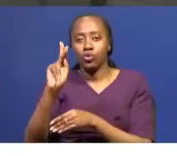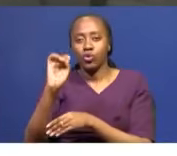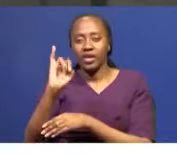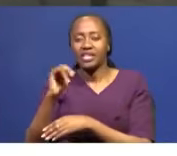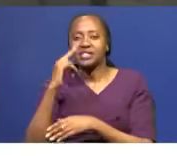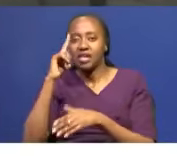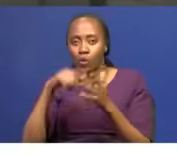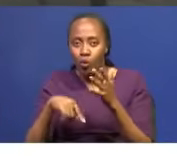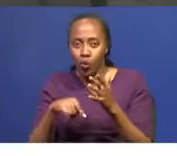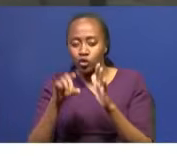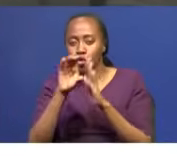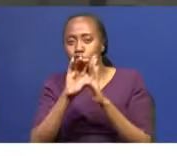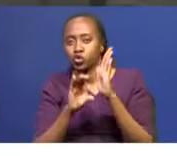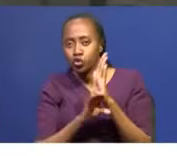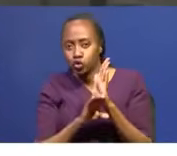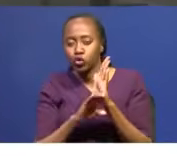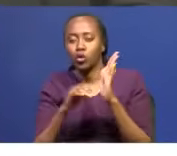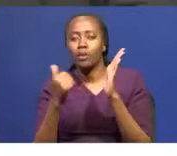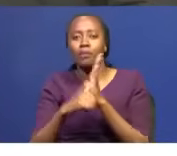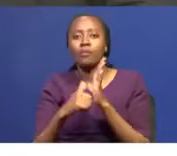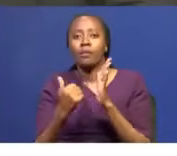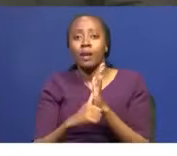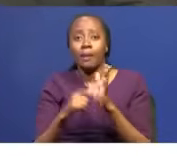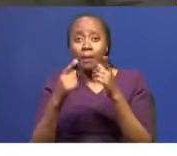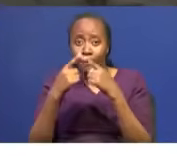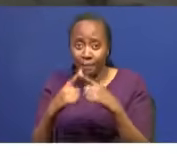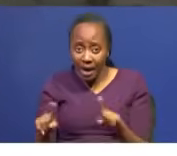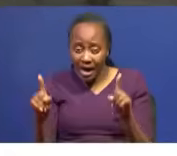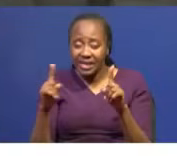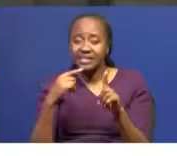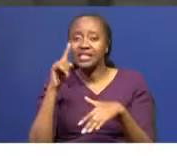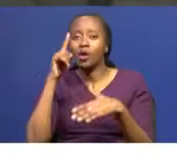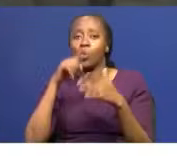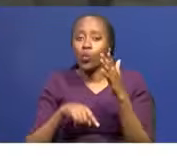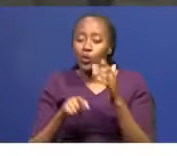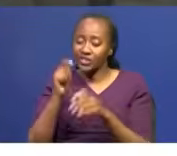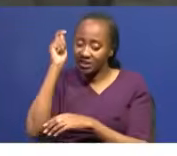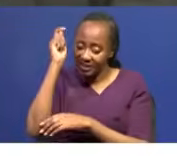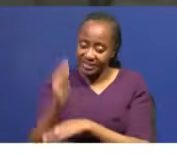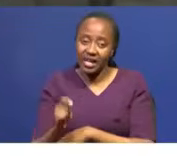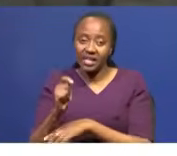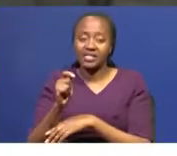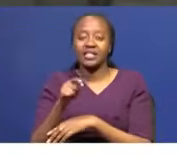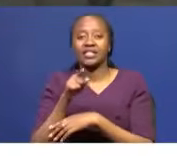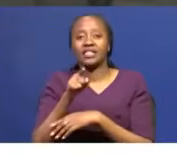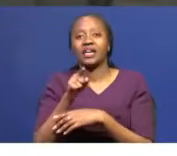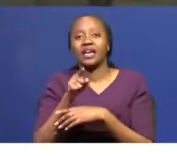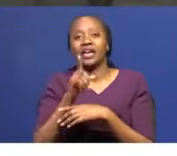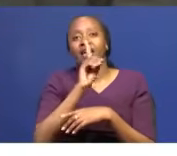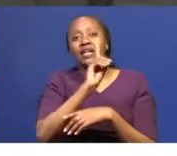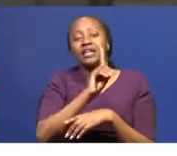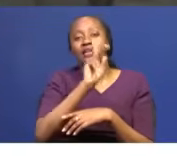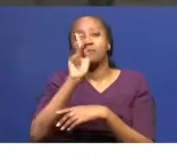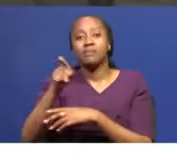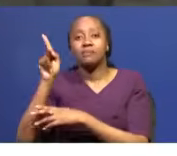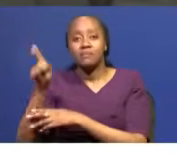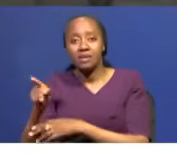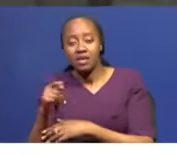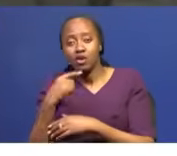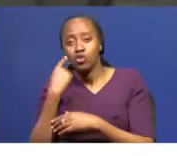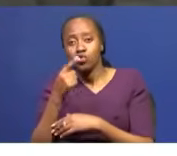irregular and void. Now, the judge further ruled that the Director of Public Prosecution,